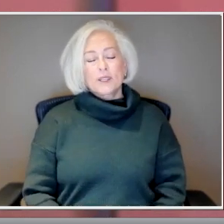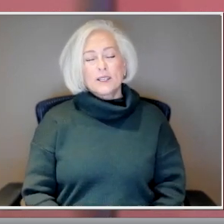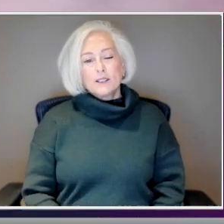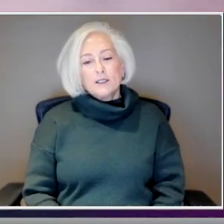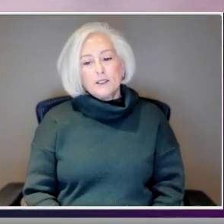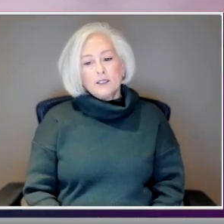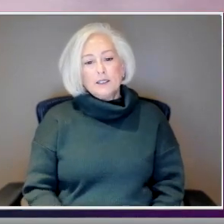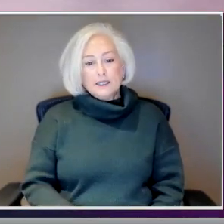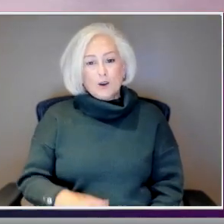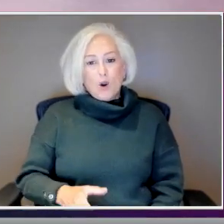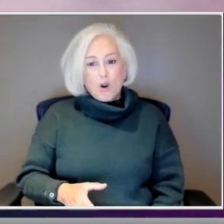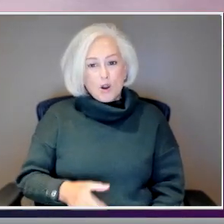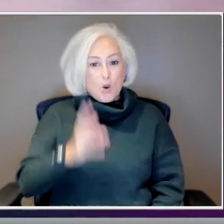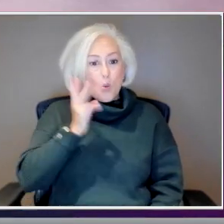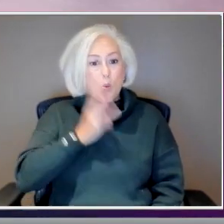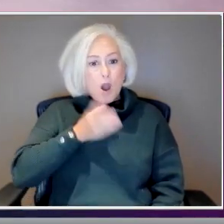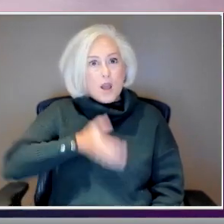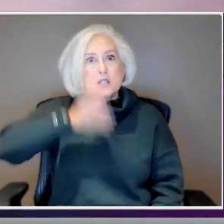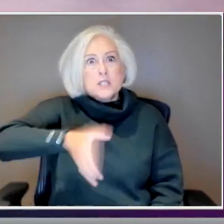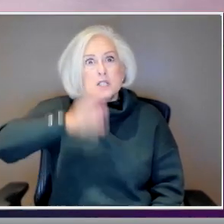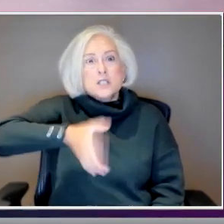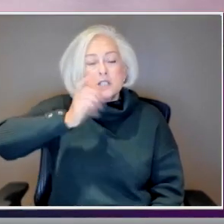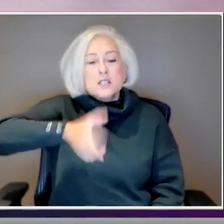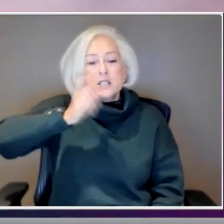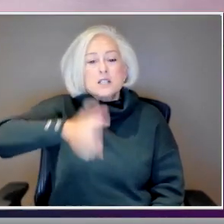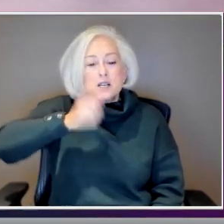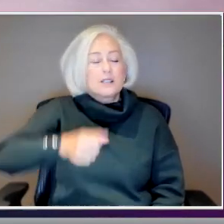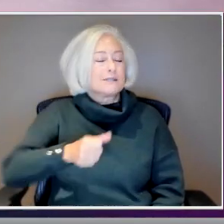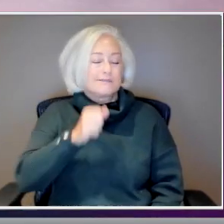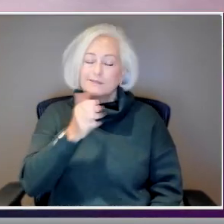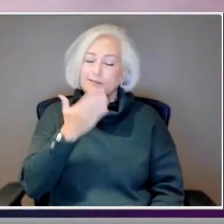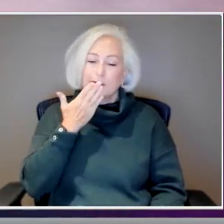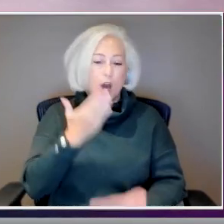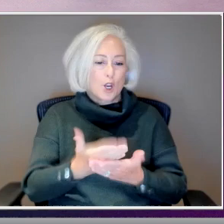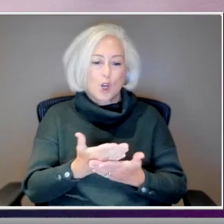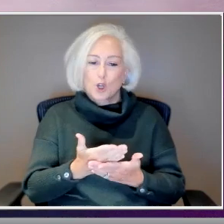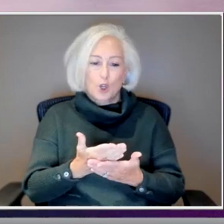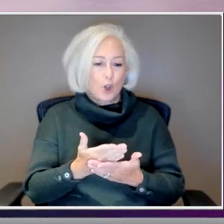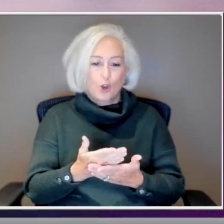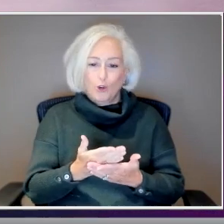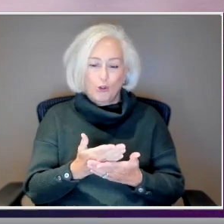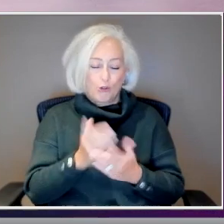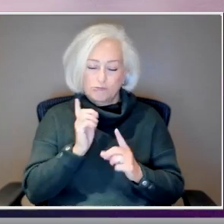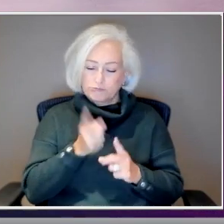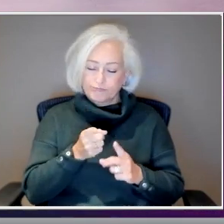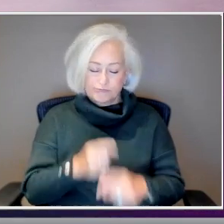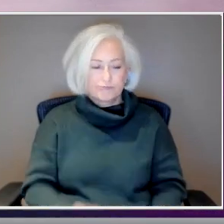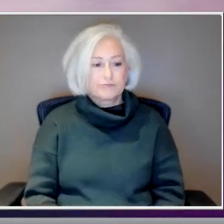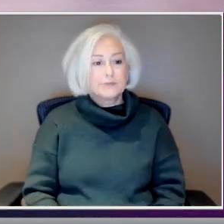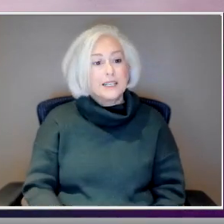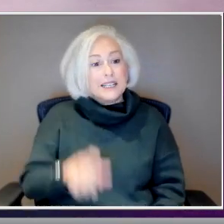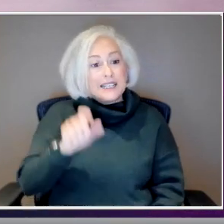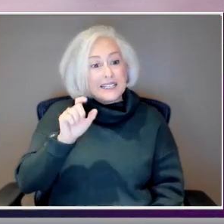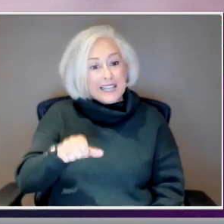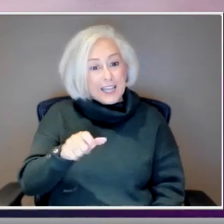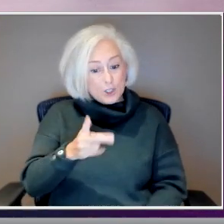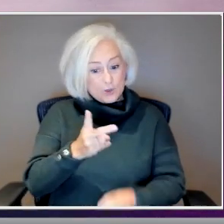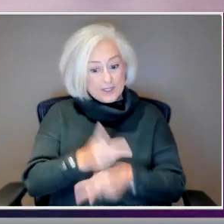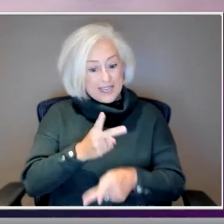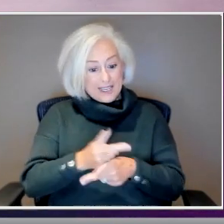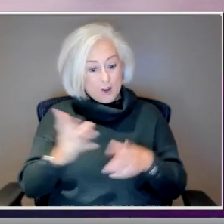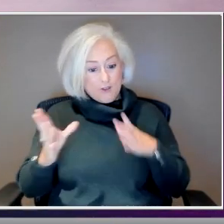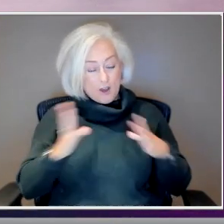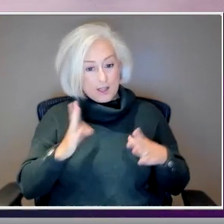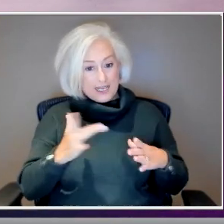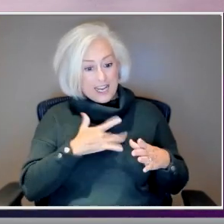Chugging the wine is not a good way to deal with Uncle Paul. Chugging the wine is not the way to do that. Yes. Can you treat holiday heart quickly? When you see someone in